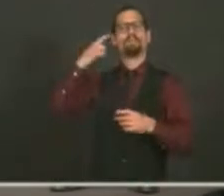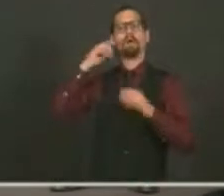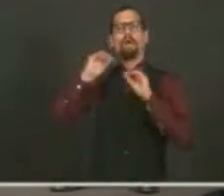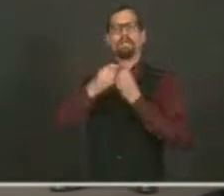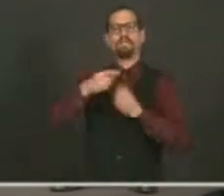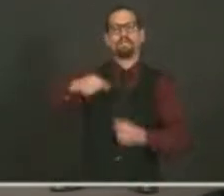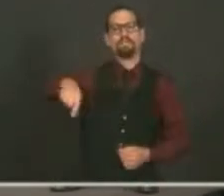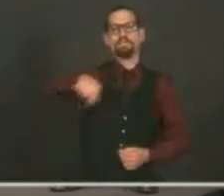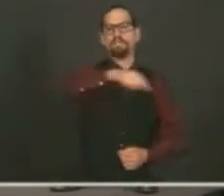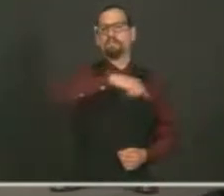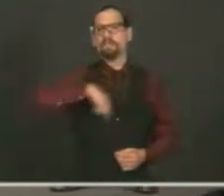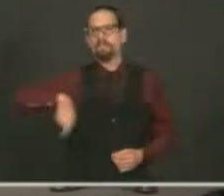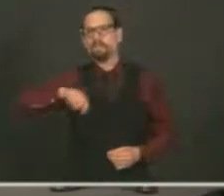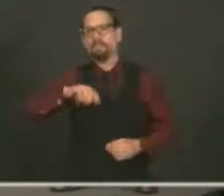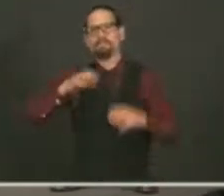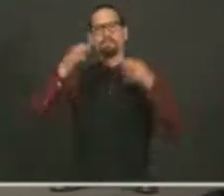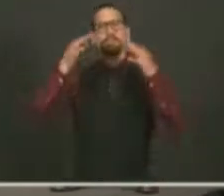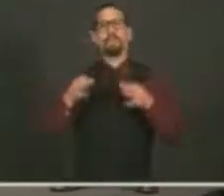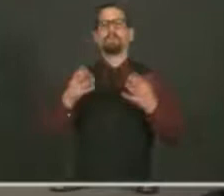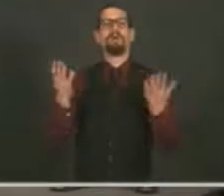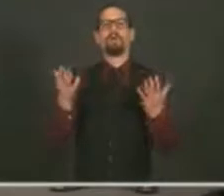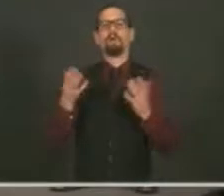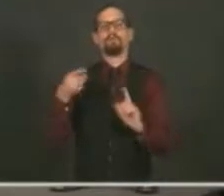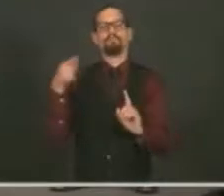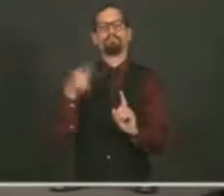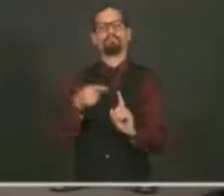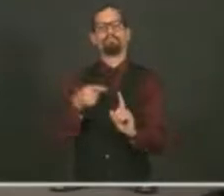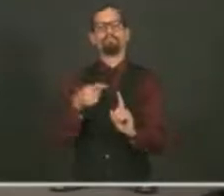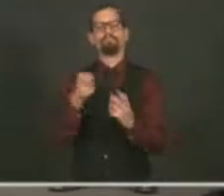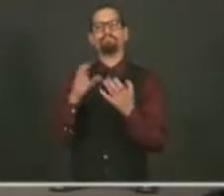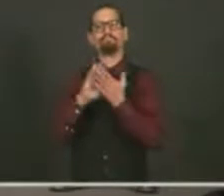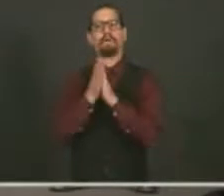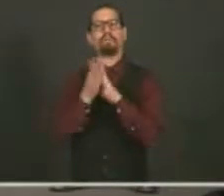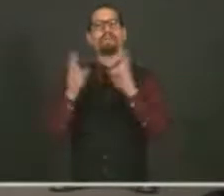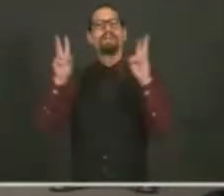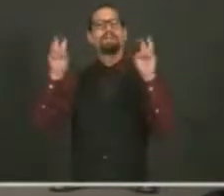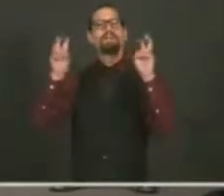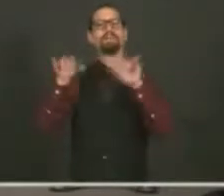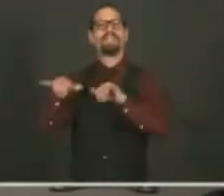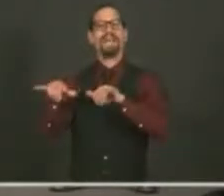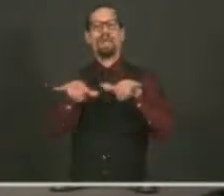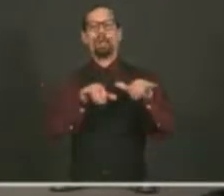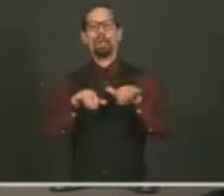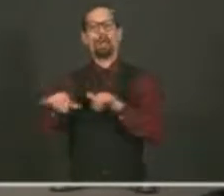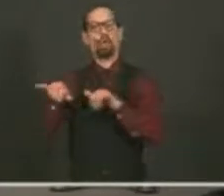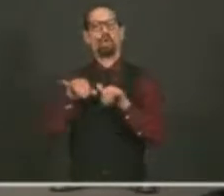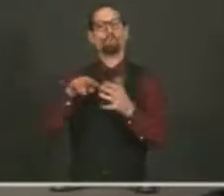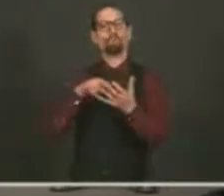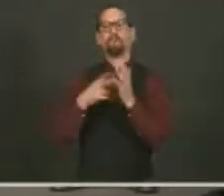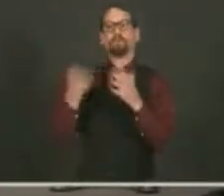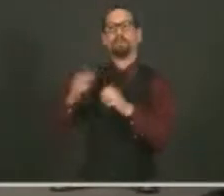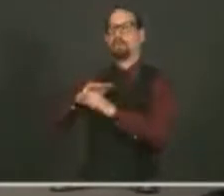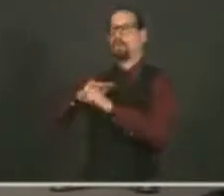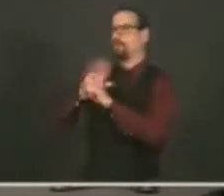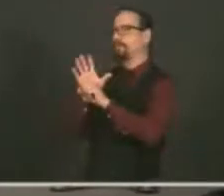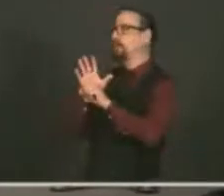standard that will essentially end these type of lockdowns? People see this right now. We've gone from